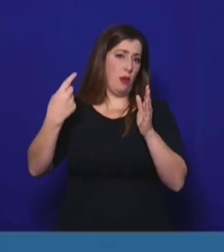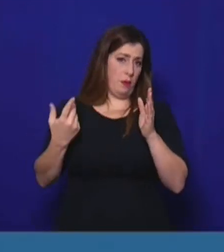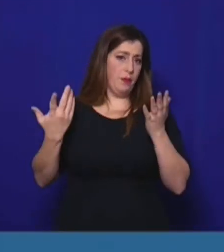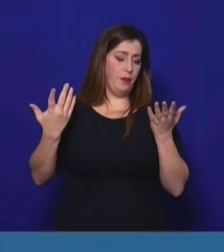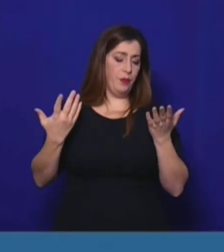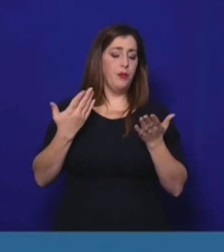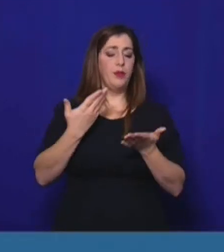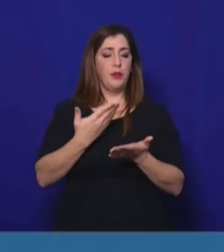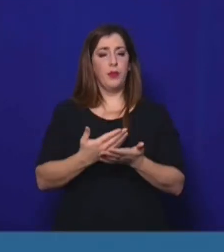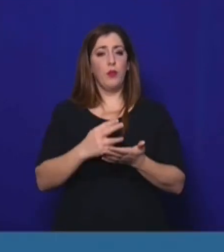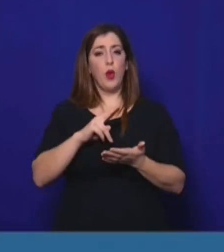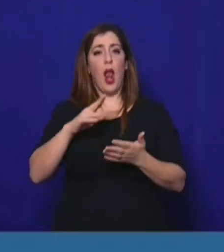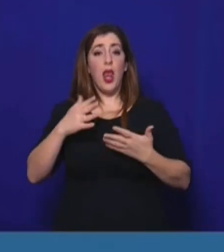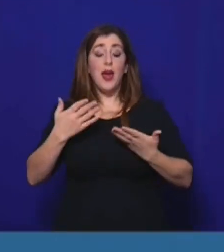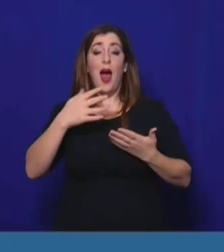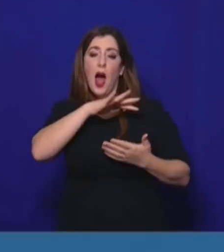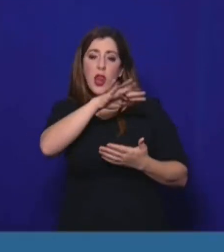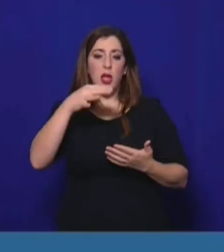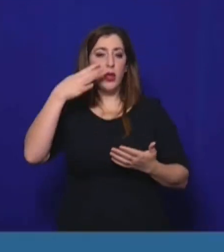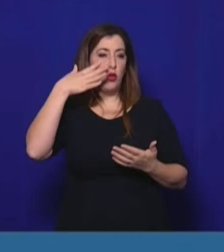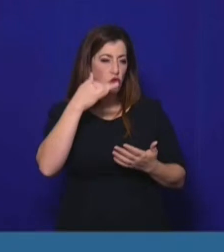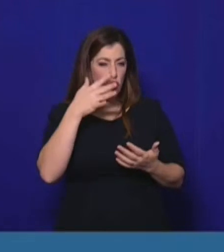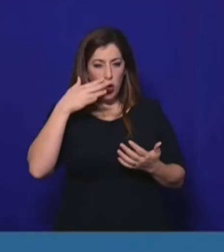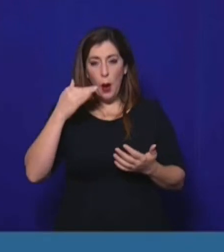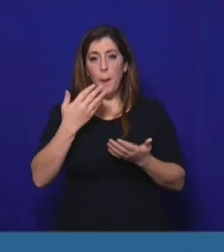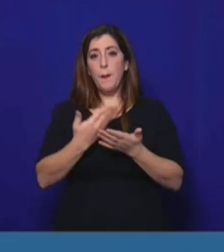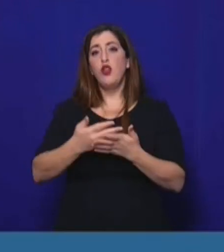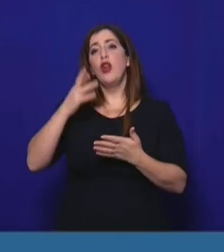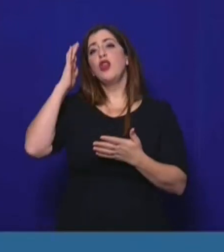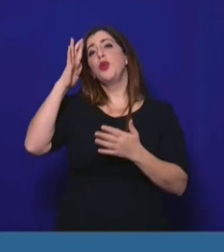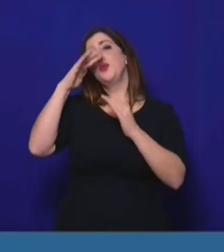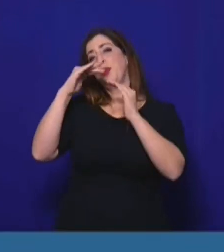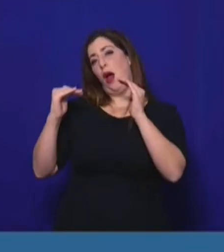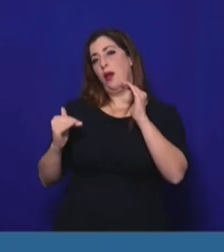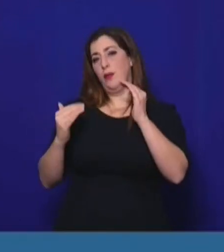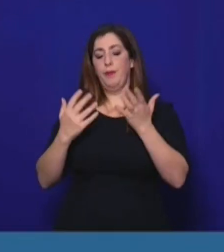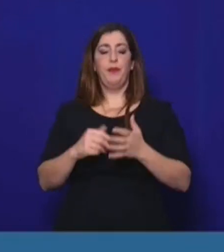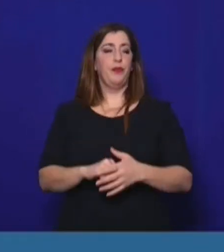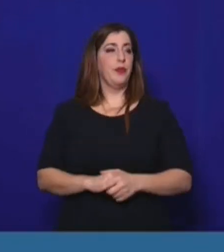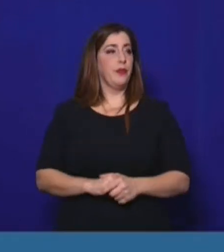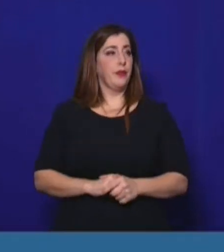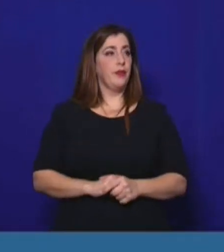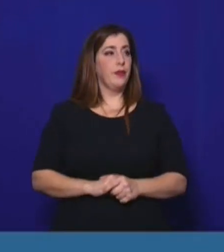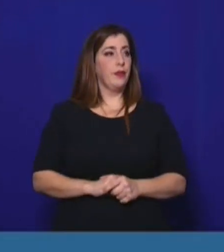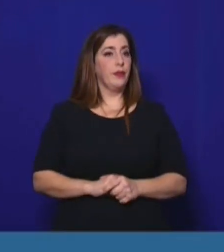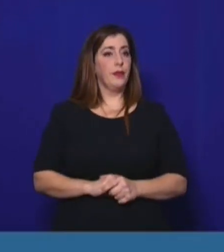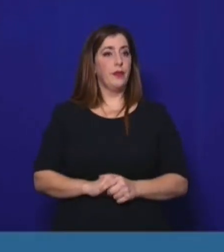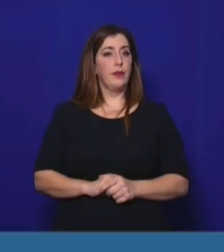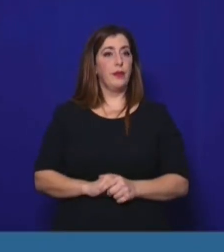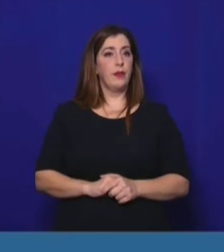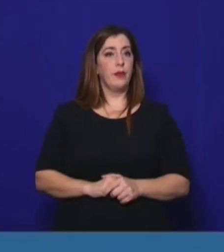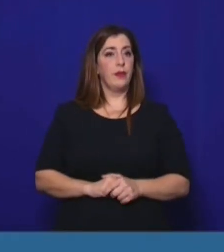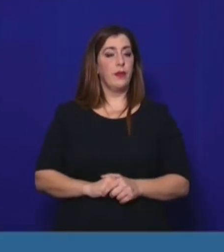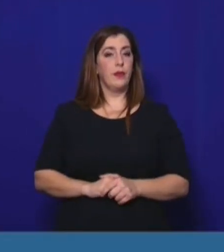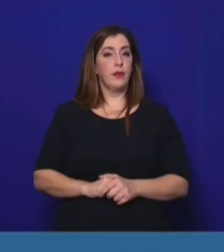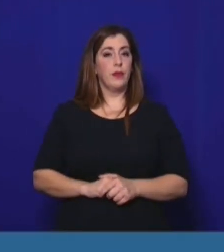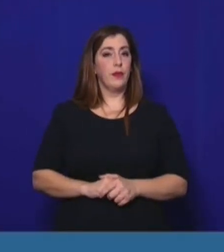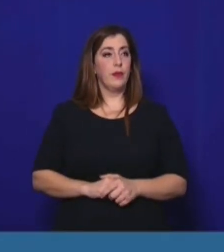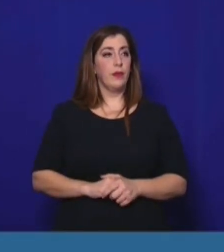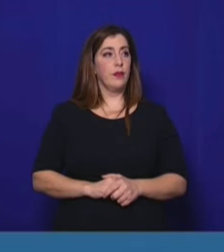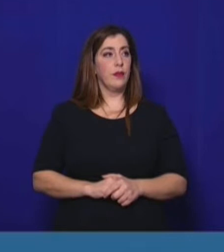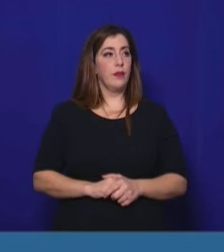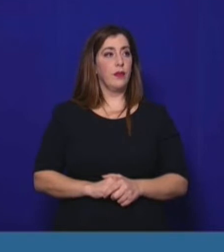r-riskju għall-iskejjel u tfal kollha. Importanti wkoll li niftakru li meta aħna